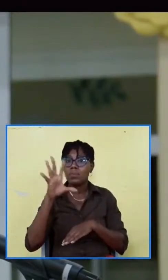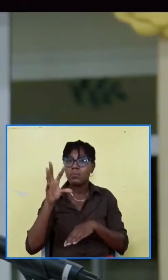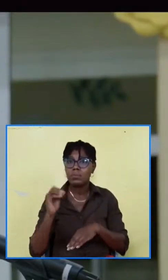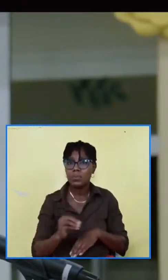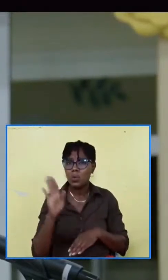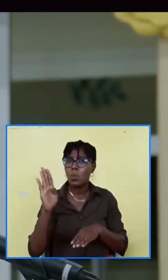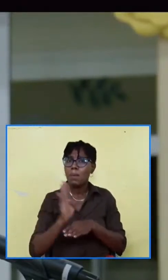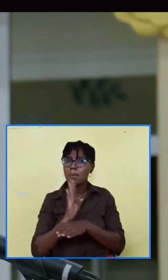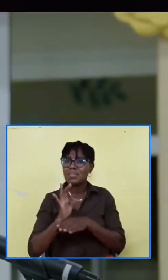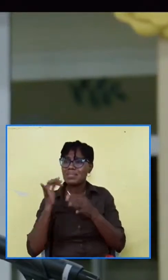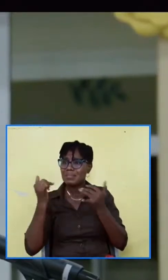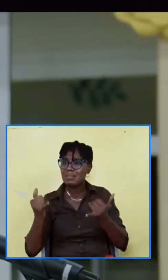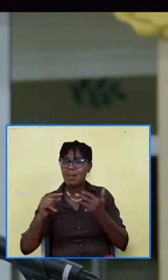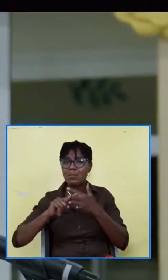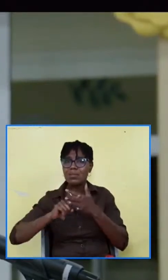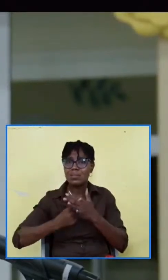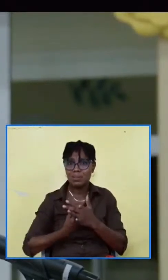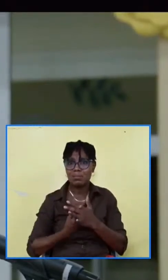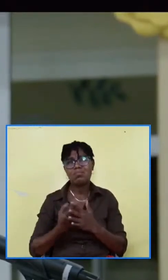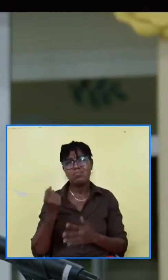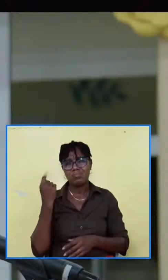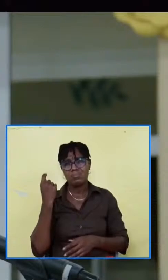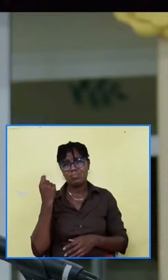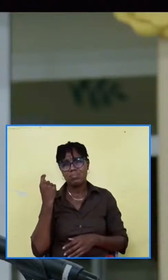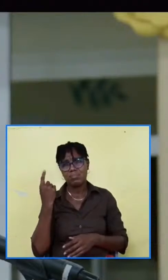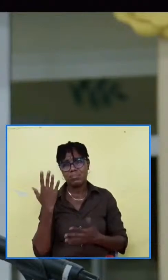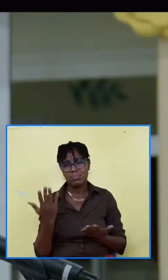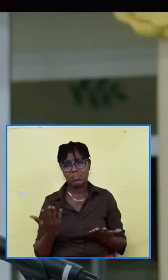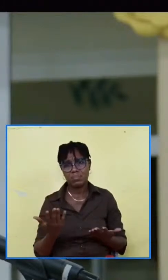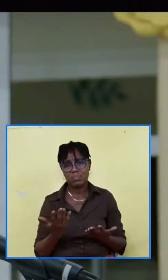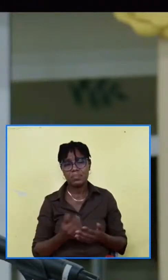just starting, just kicking off. So we understand.